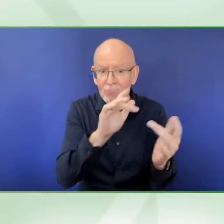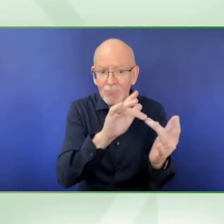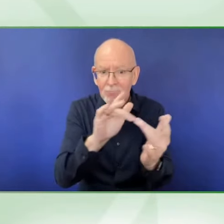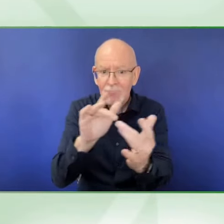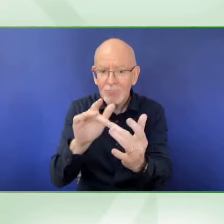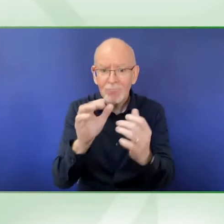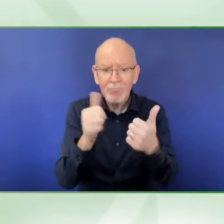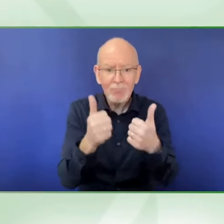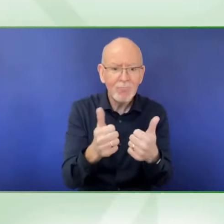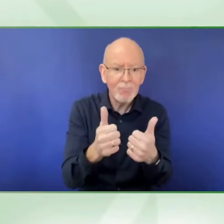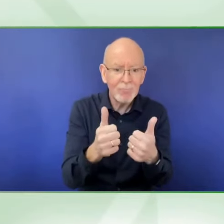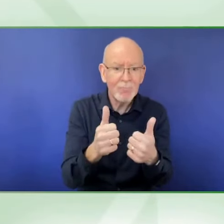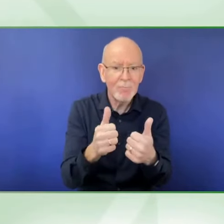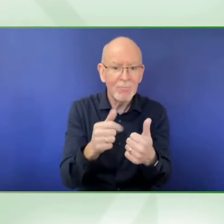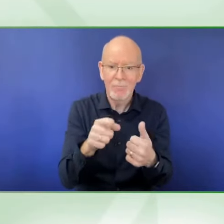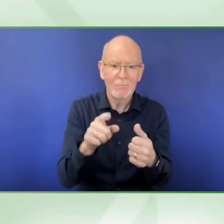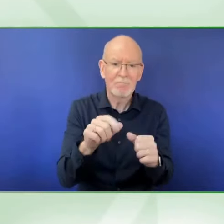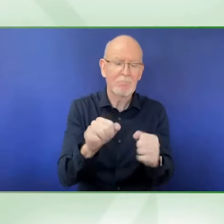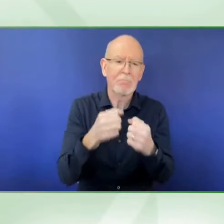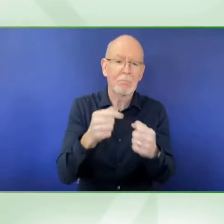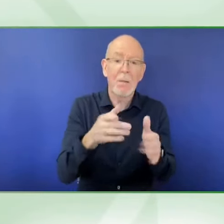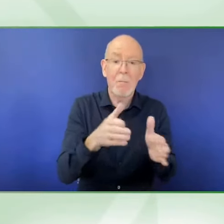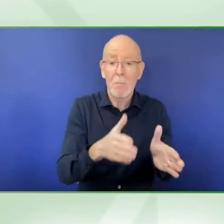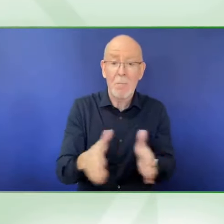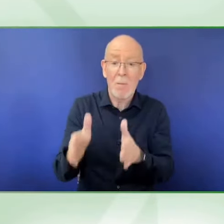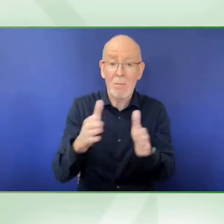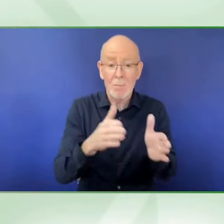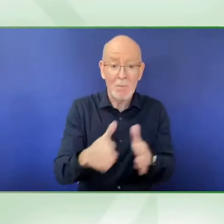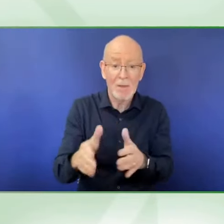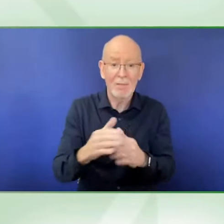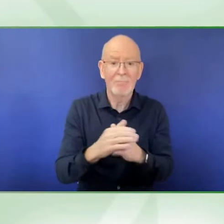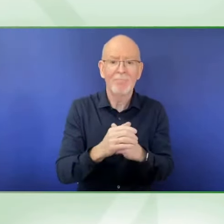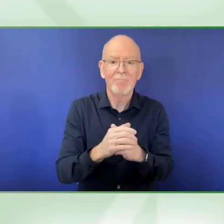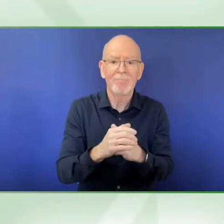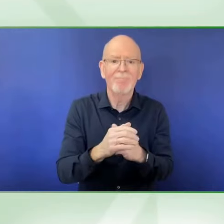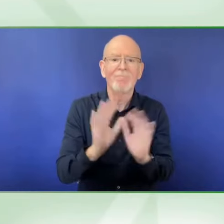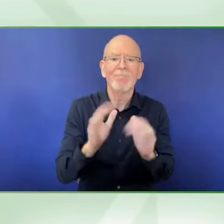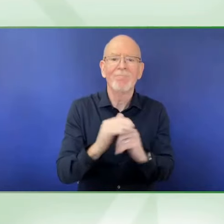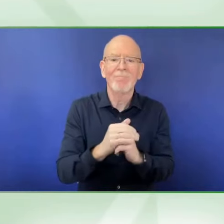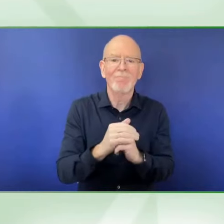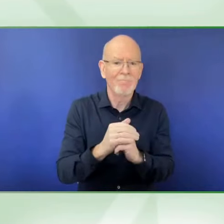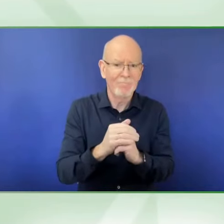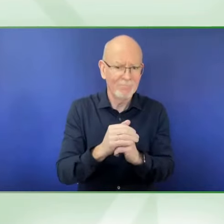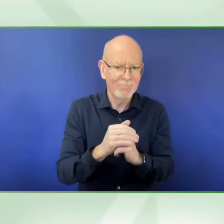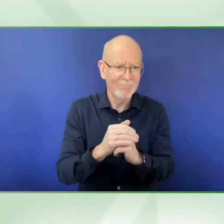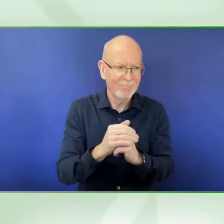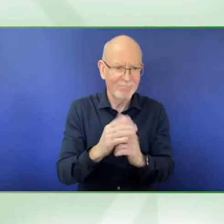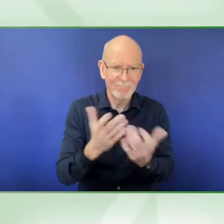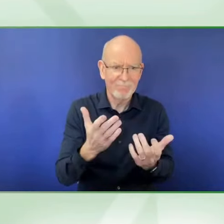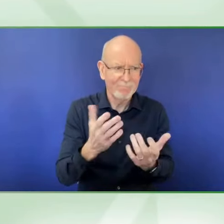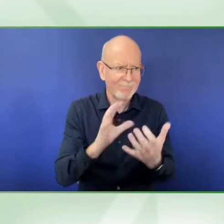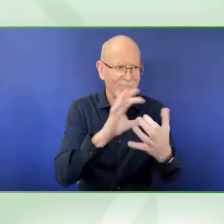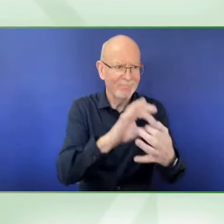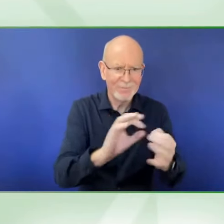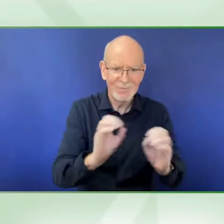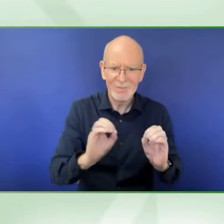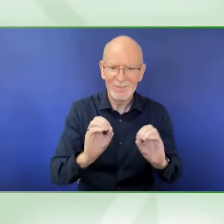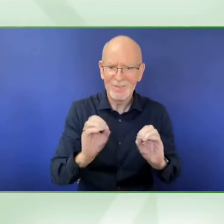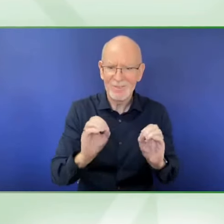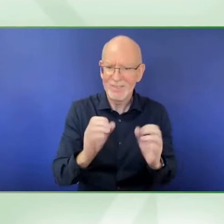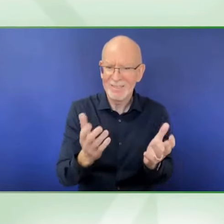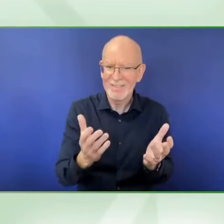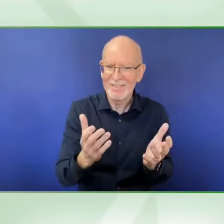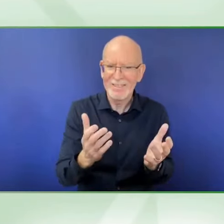everything. So you need help and need more people to reach where you cannot reach. So that is the motivation behind